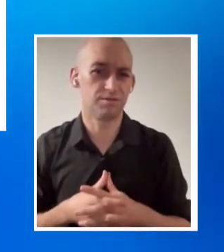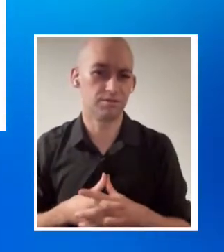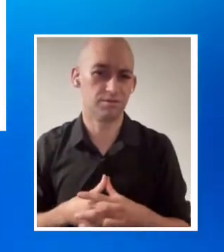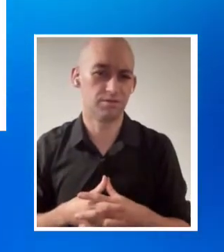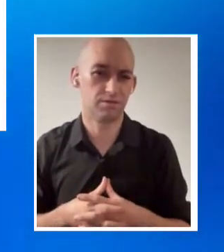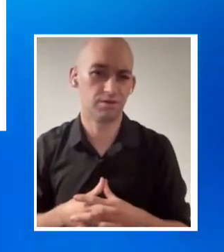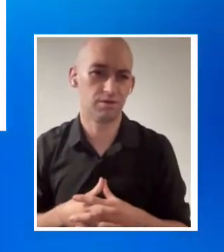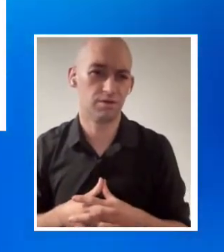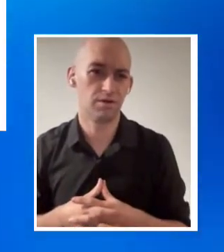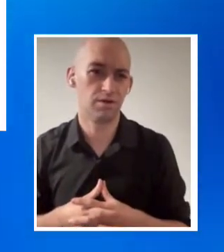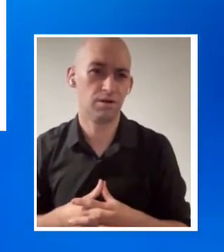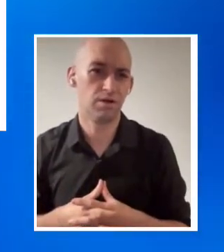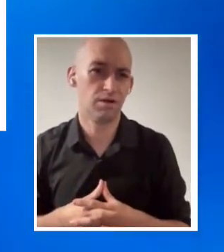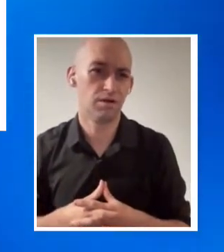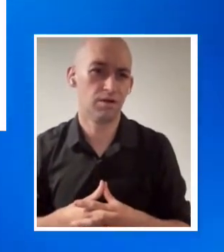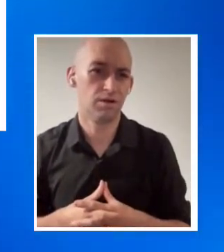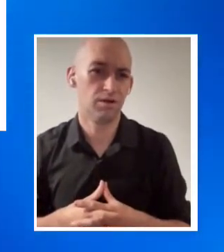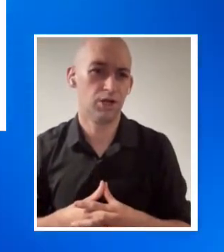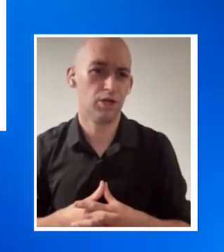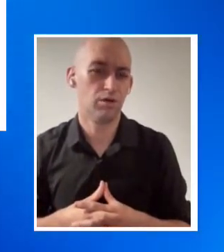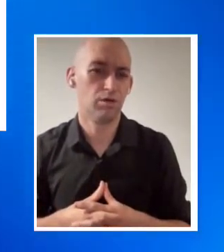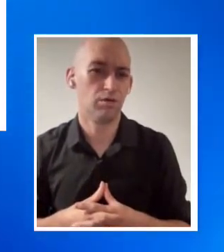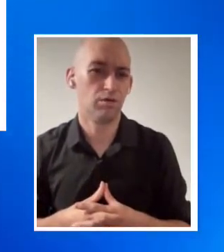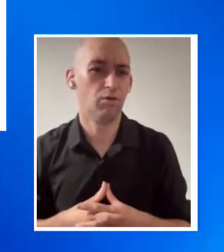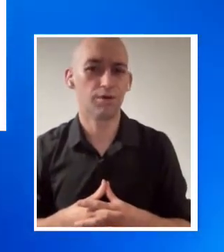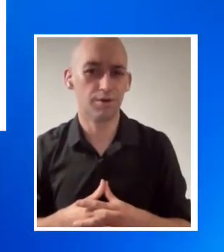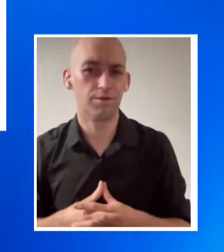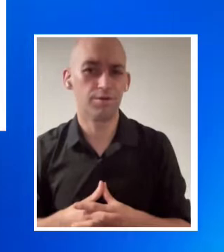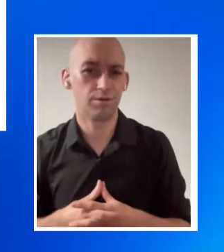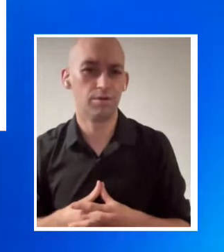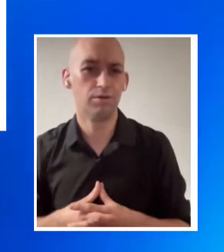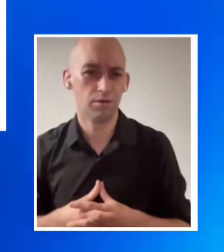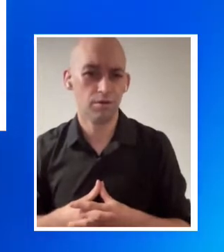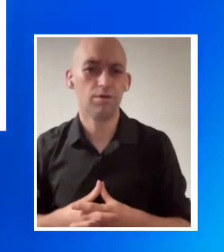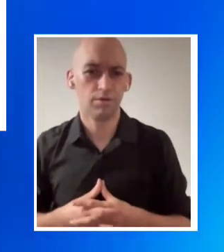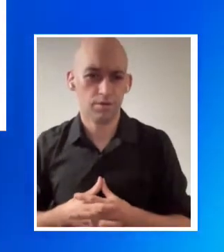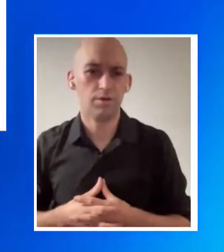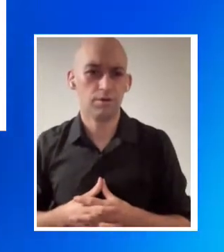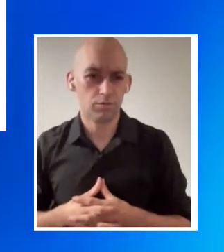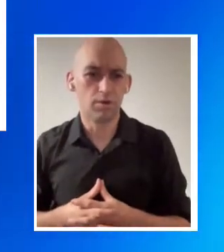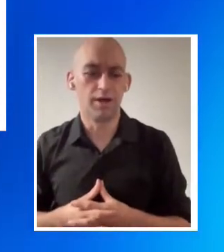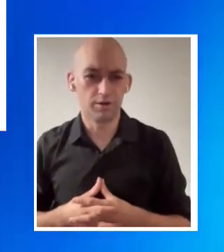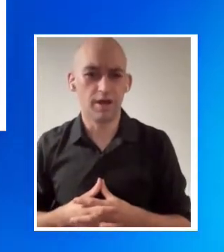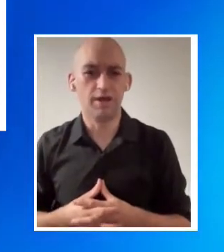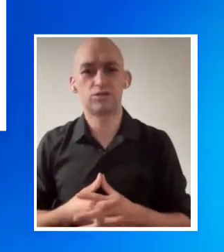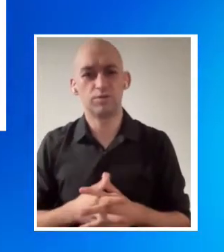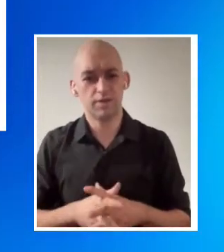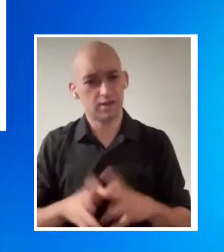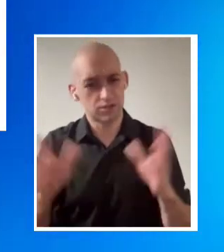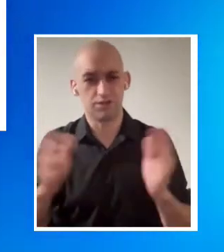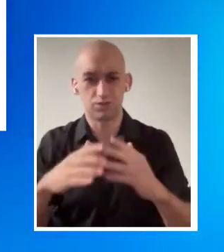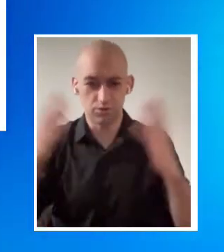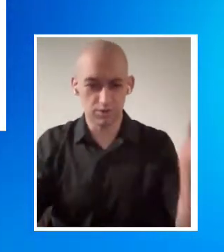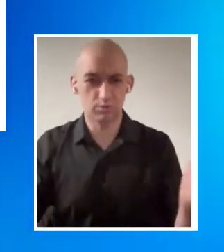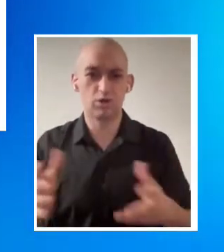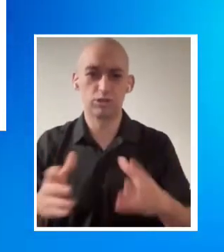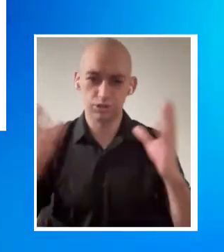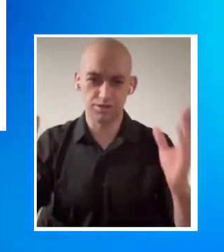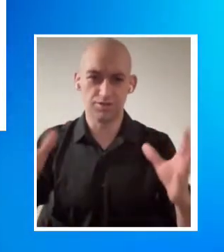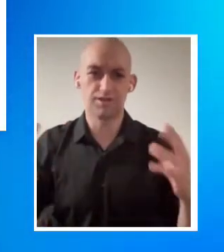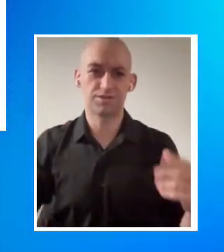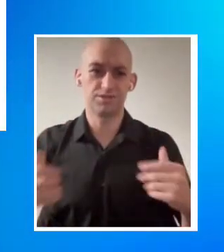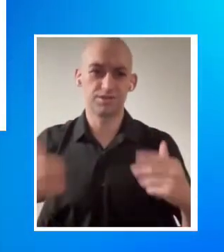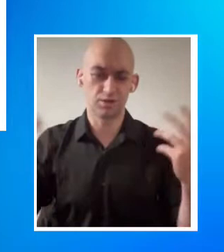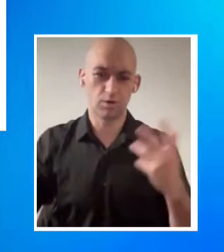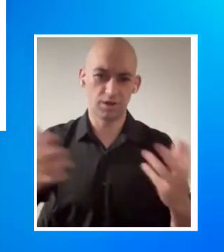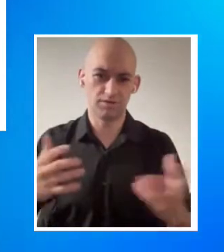consumption? Right now, no, it's just a rehearsal, but it will be. Right. Okay. And so, yeah, it's good. So we're doing the rehearsal